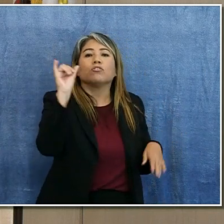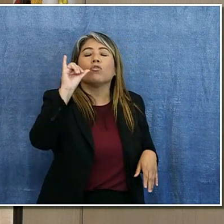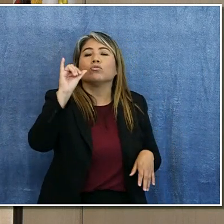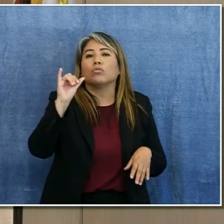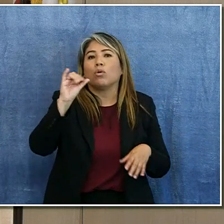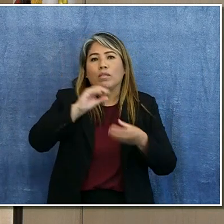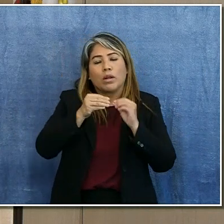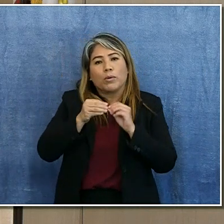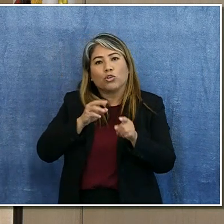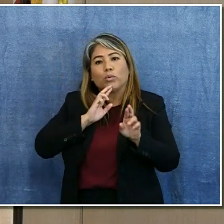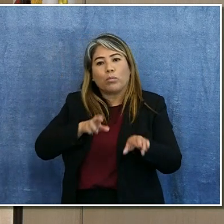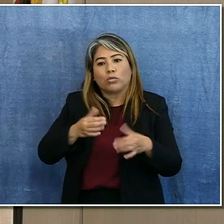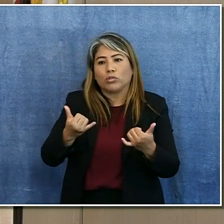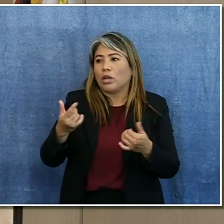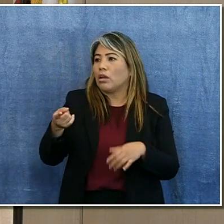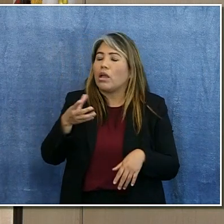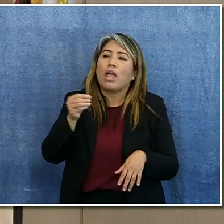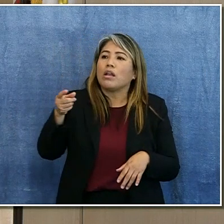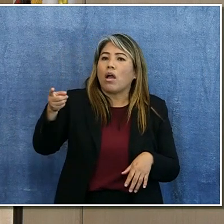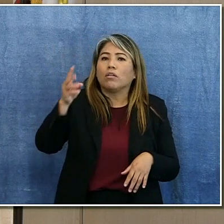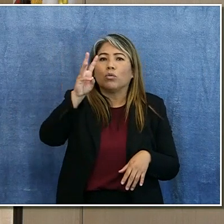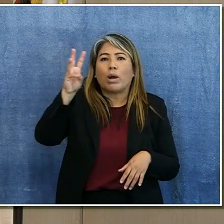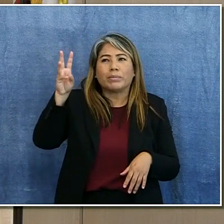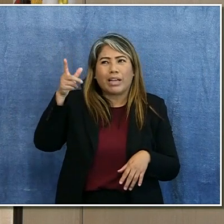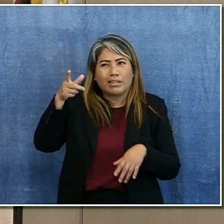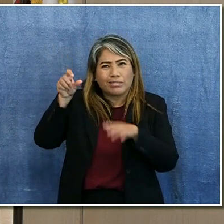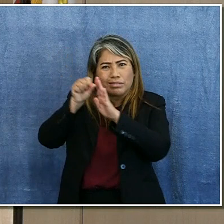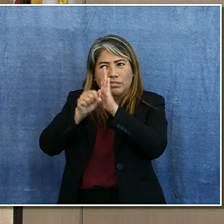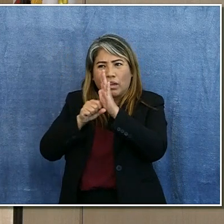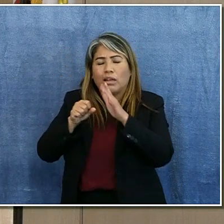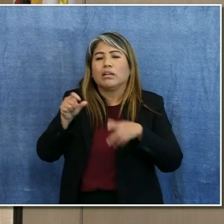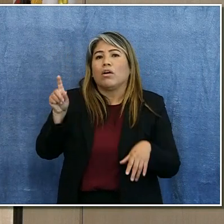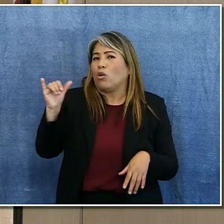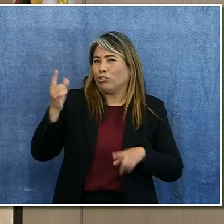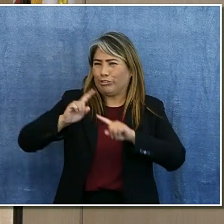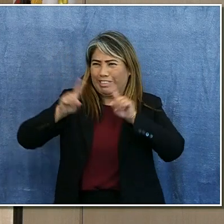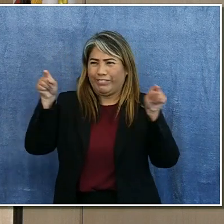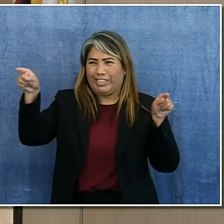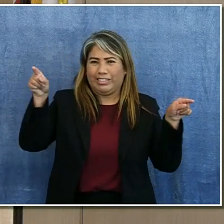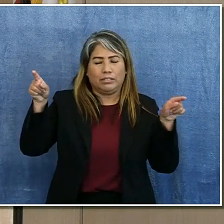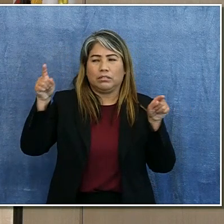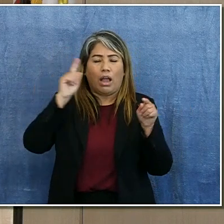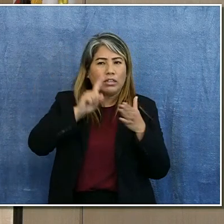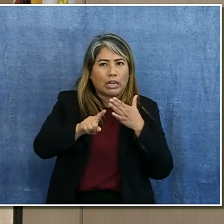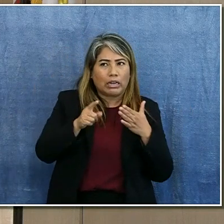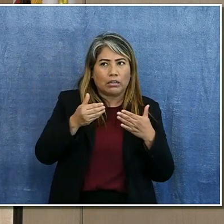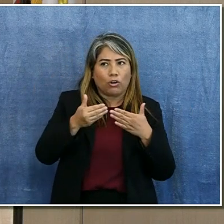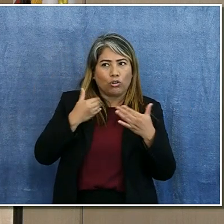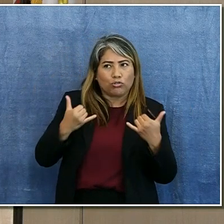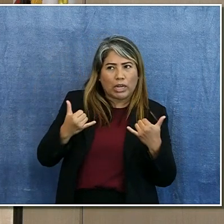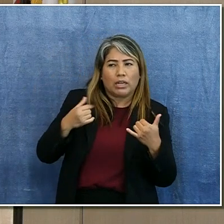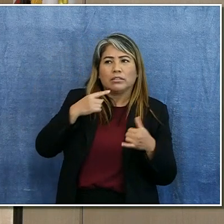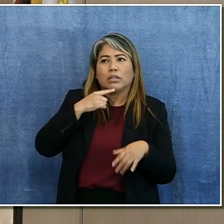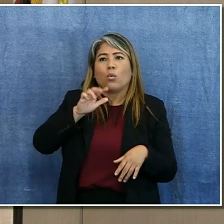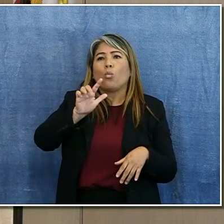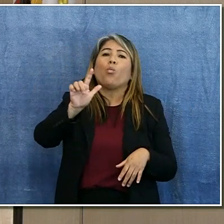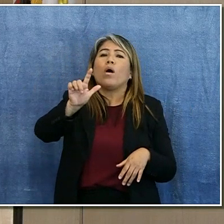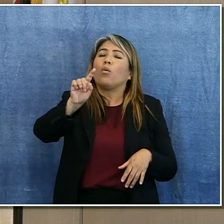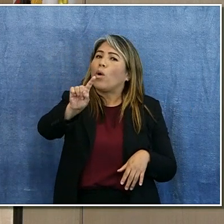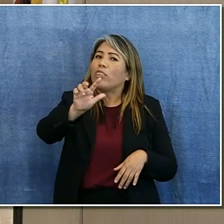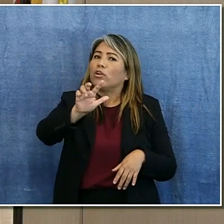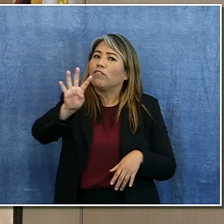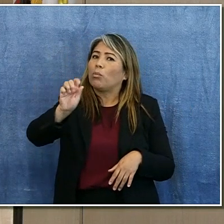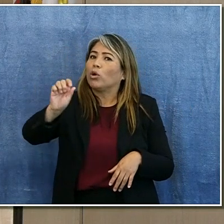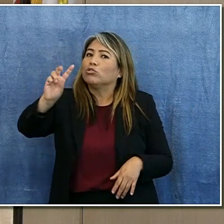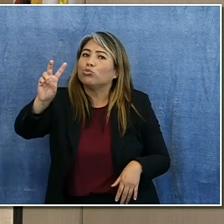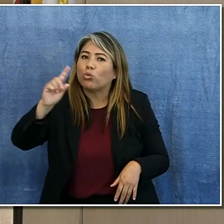on the number you're reporting today and on the state's website, for the case rate, they're also different. The state, I checked it earlier today, it was 134.2,